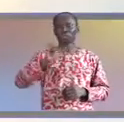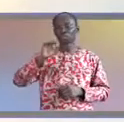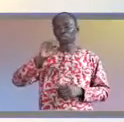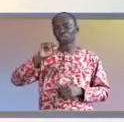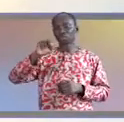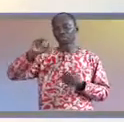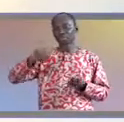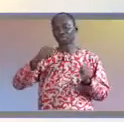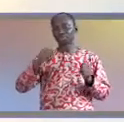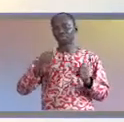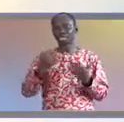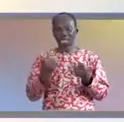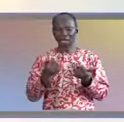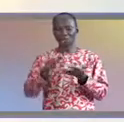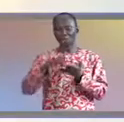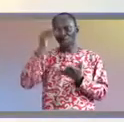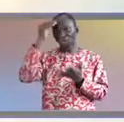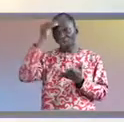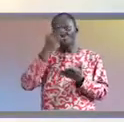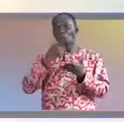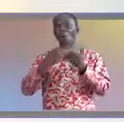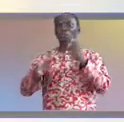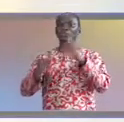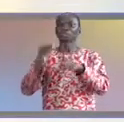kenkan bible no a obekyere